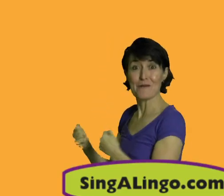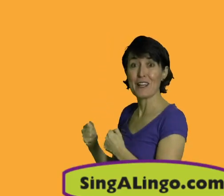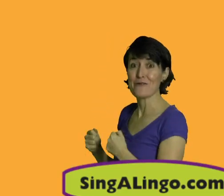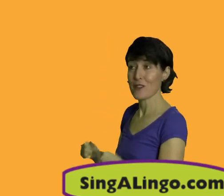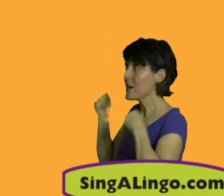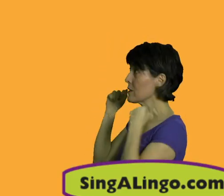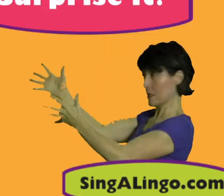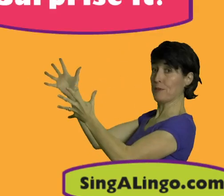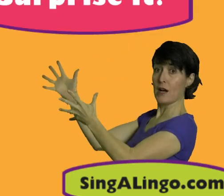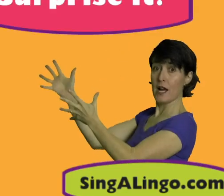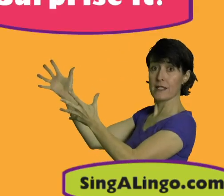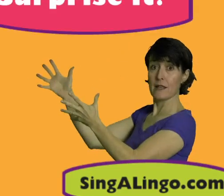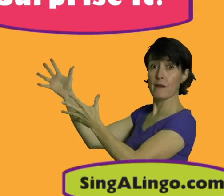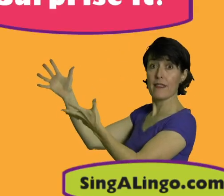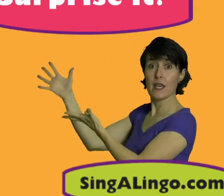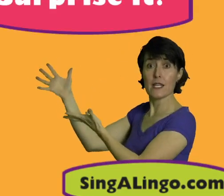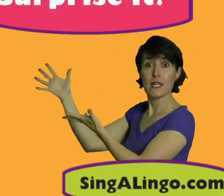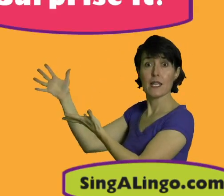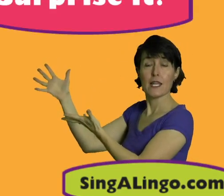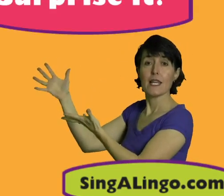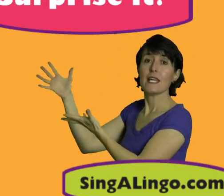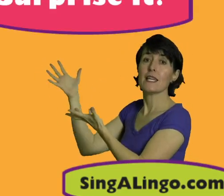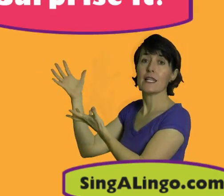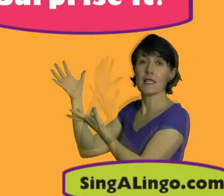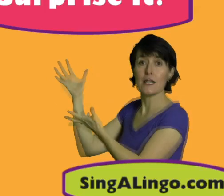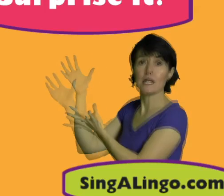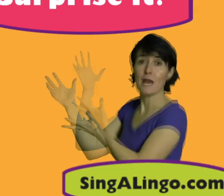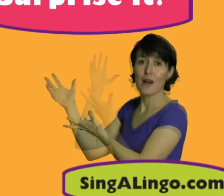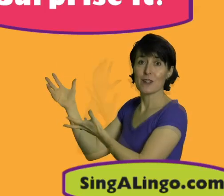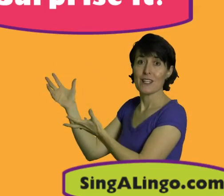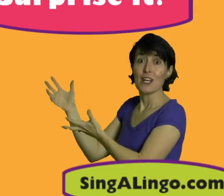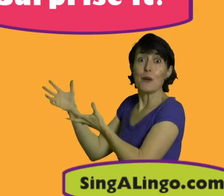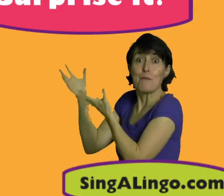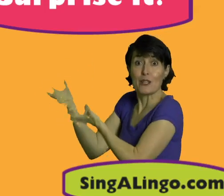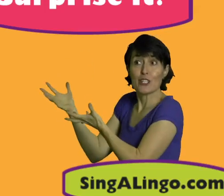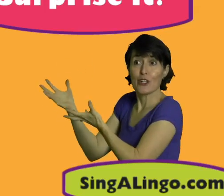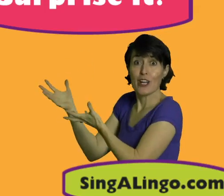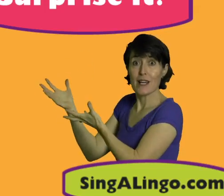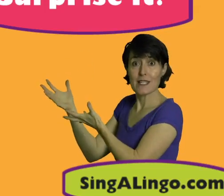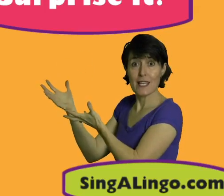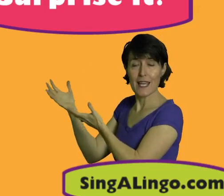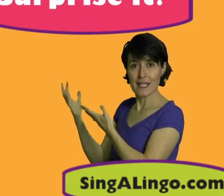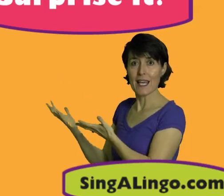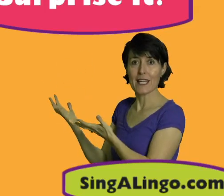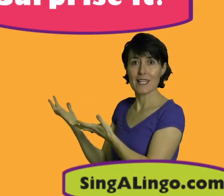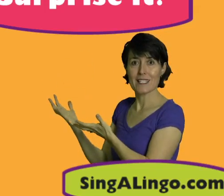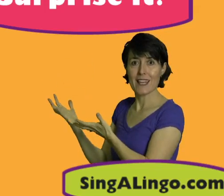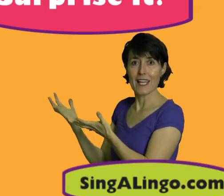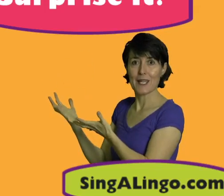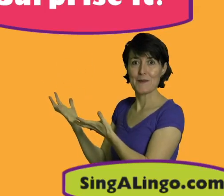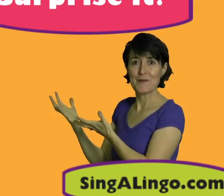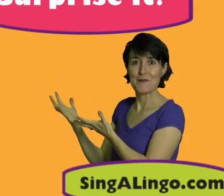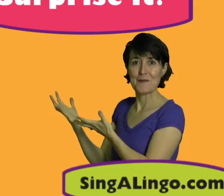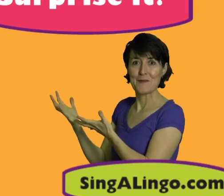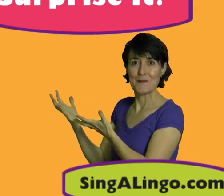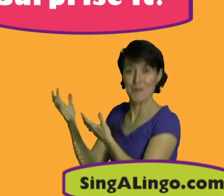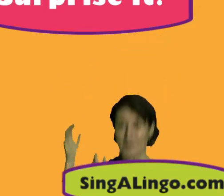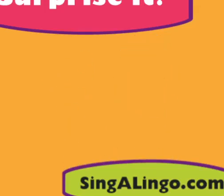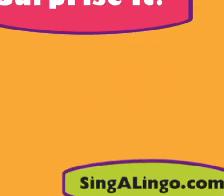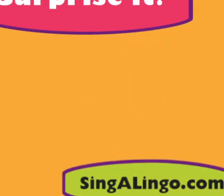Get ready for the surprise it method. It is about building curiosity and getting kids to think.